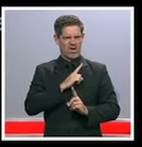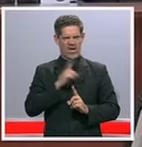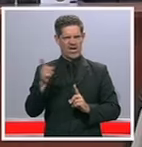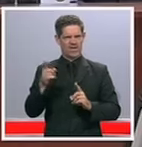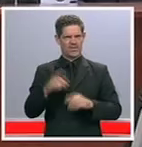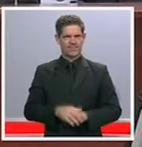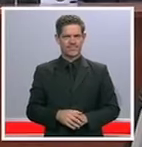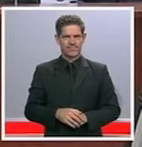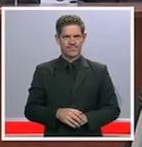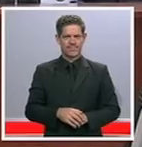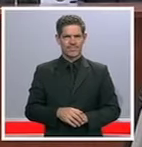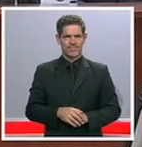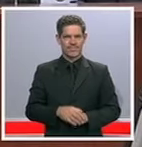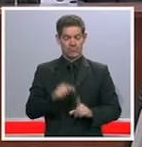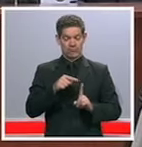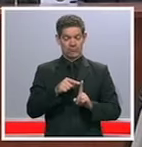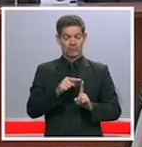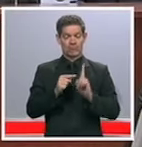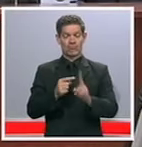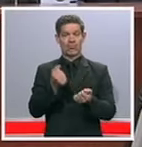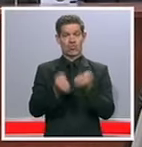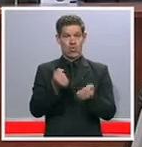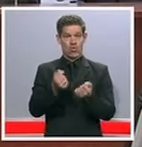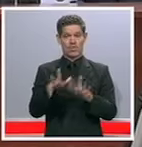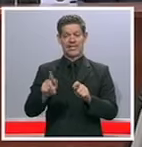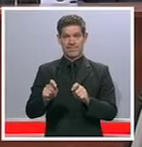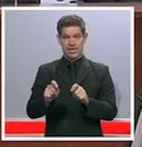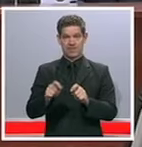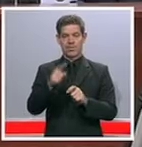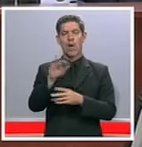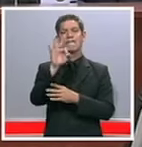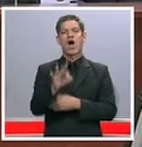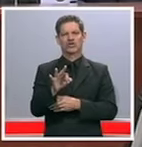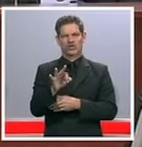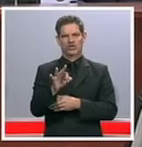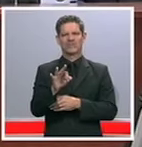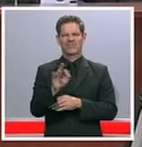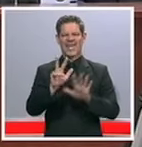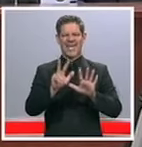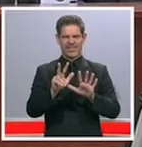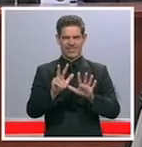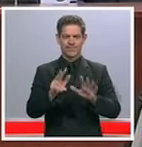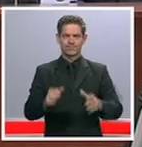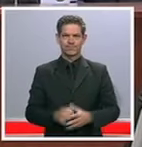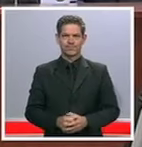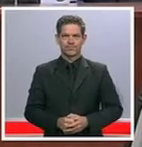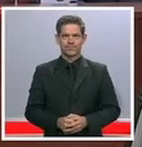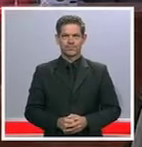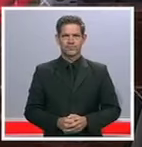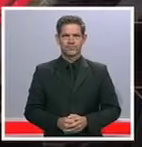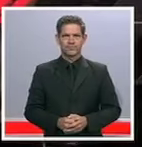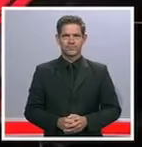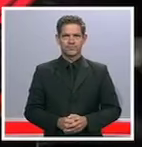treated. Mos Def is set to appear in court in Cape Town on the 8th of March. Nontabeko Sibisi, Pretoria.